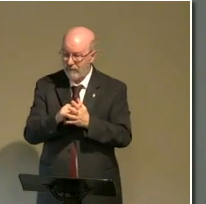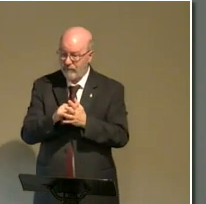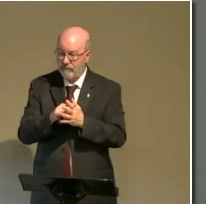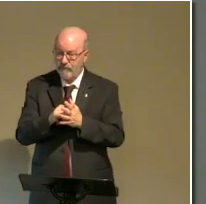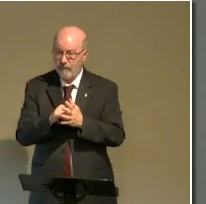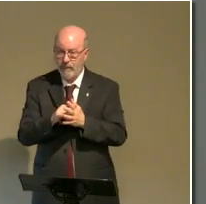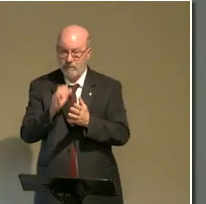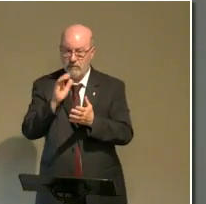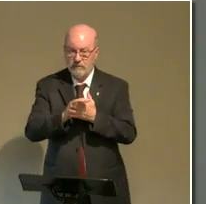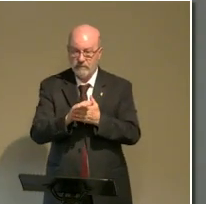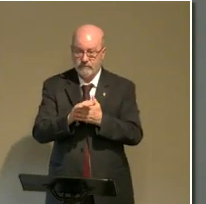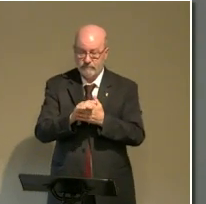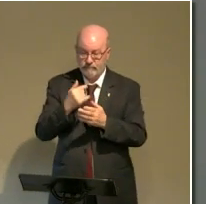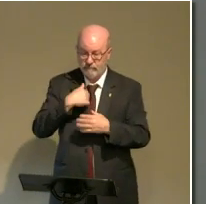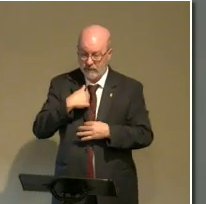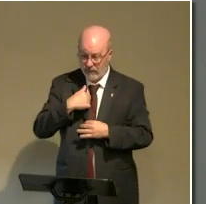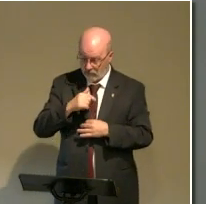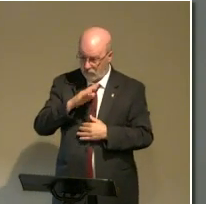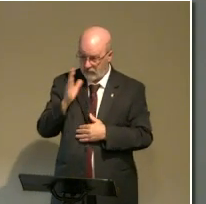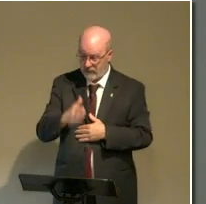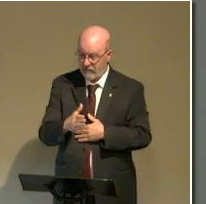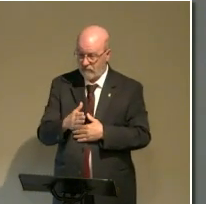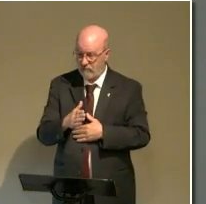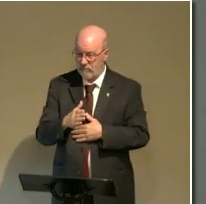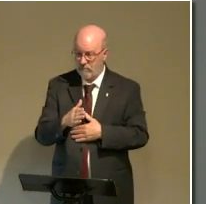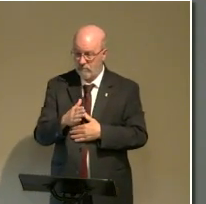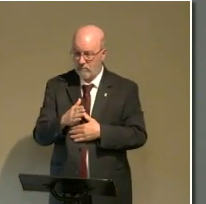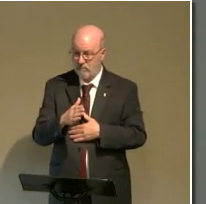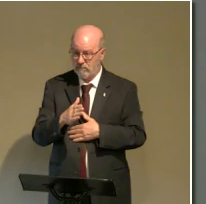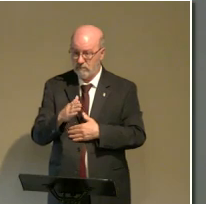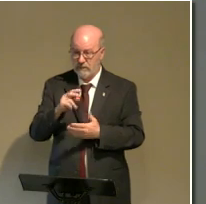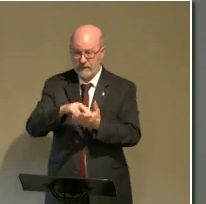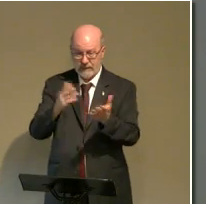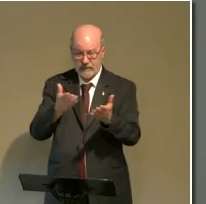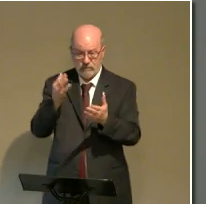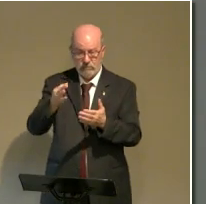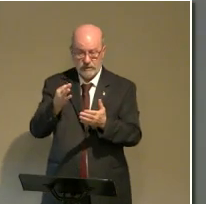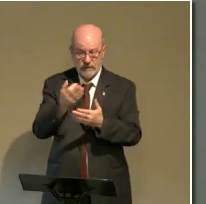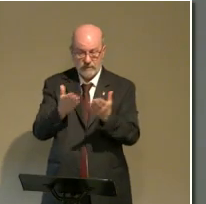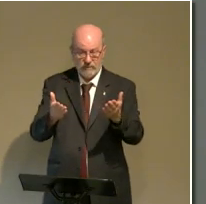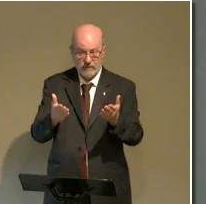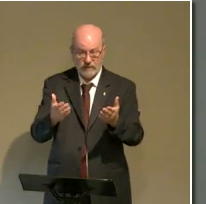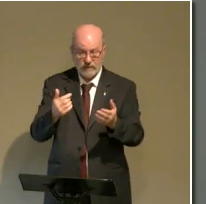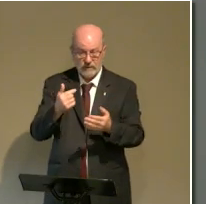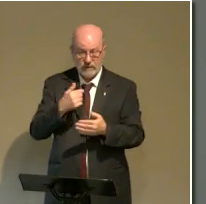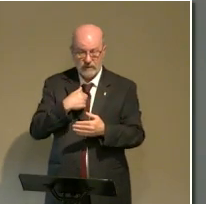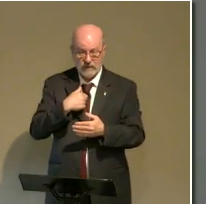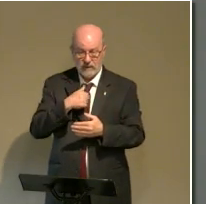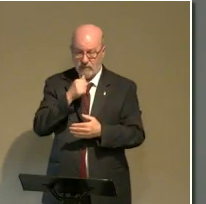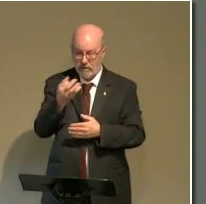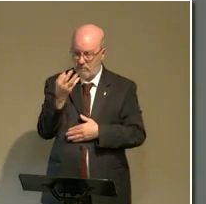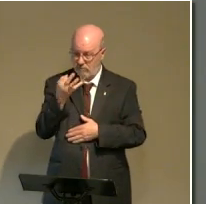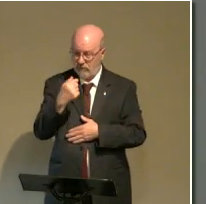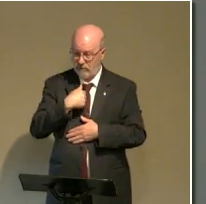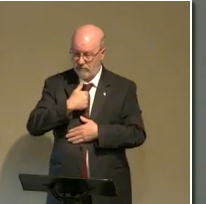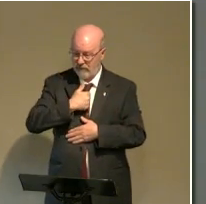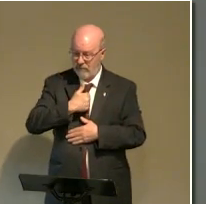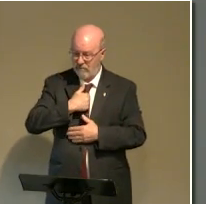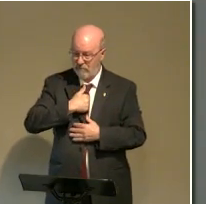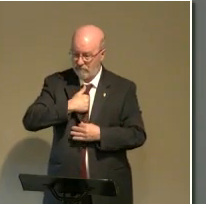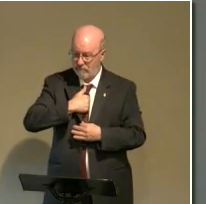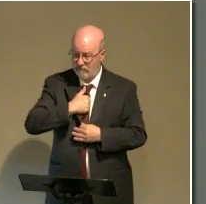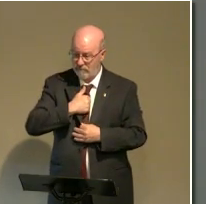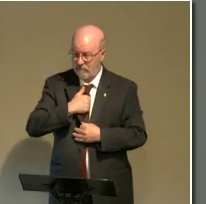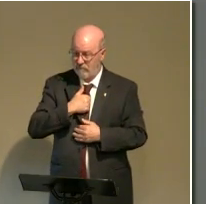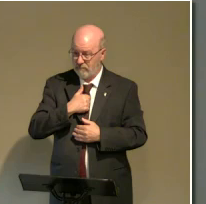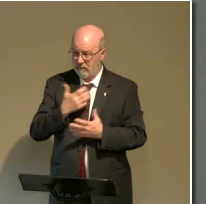And believe me, I would never come up standing here to preach something that I would not be preaching to myself. I'm